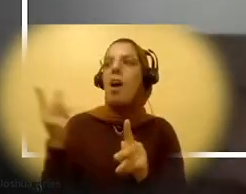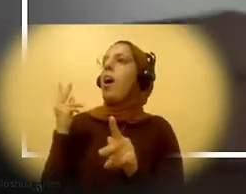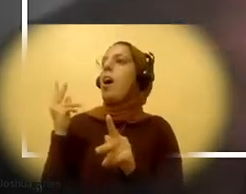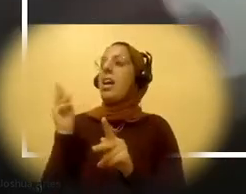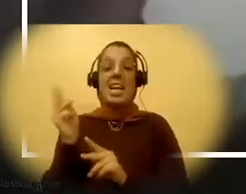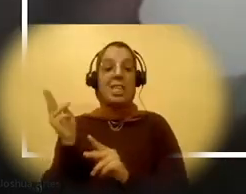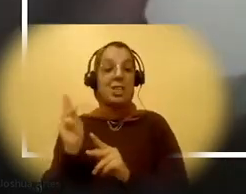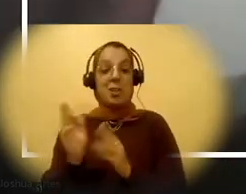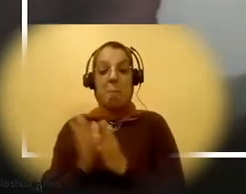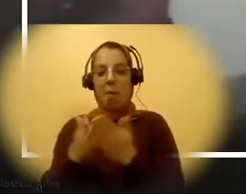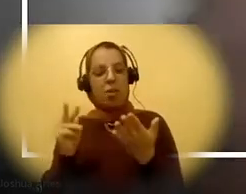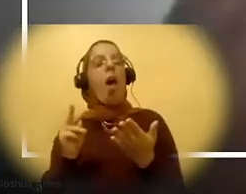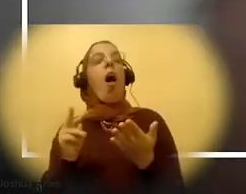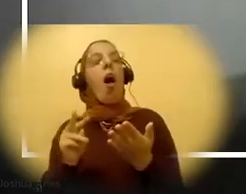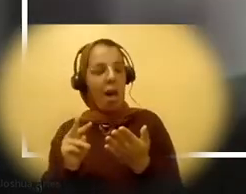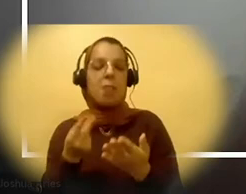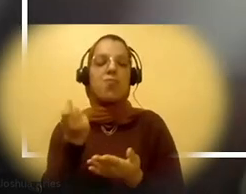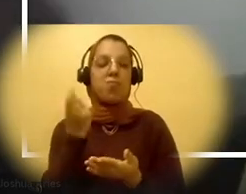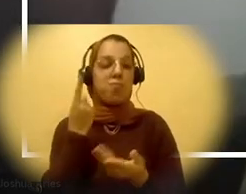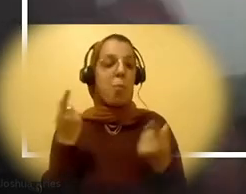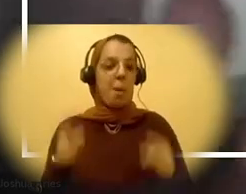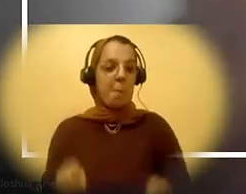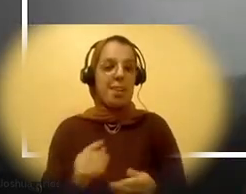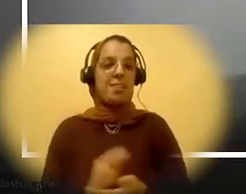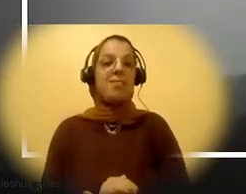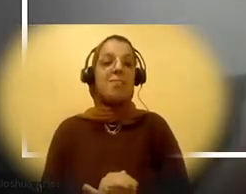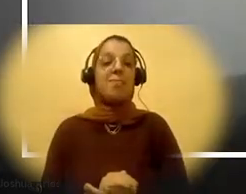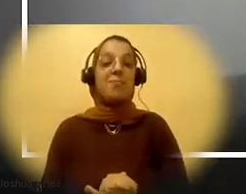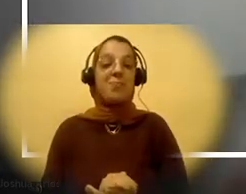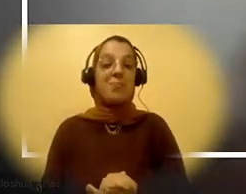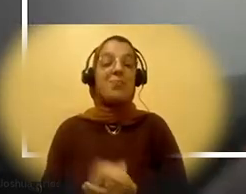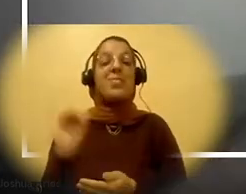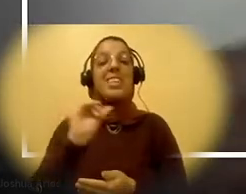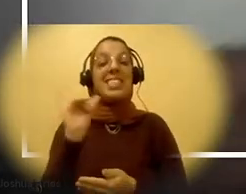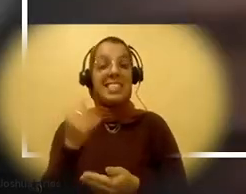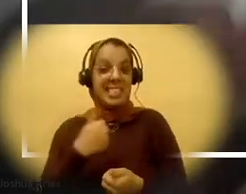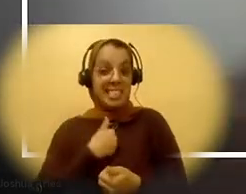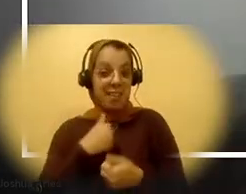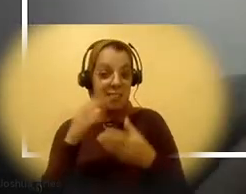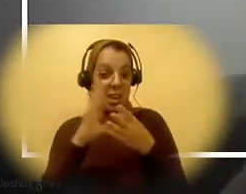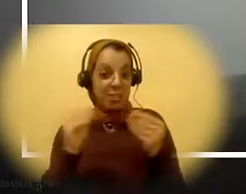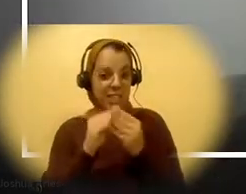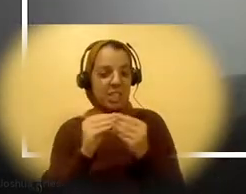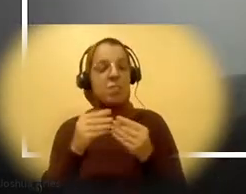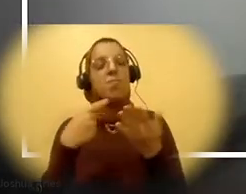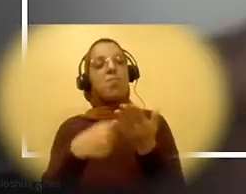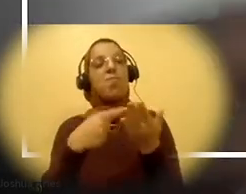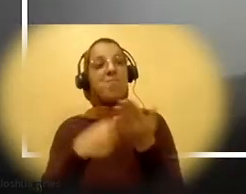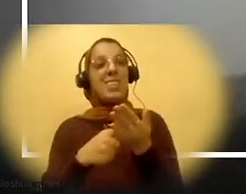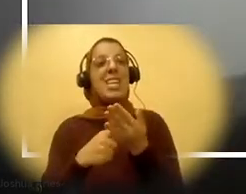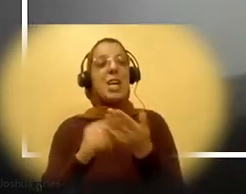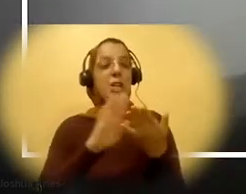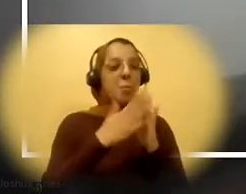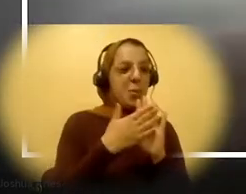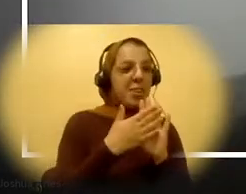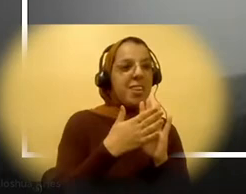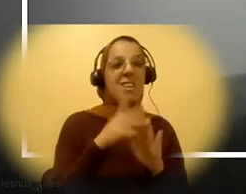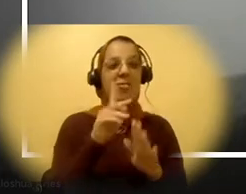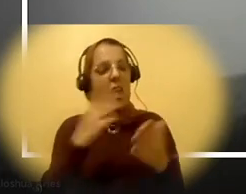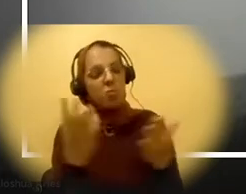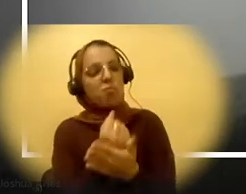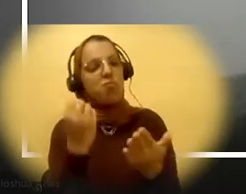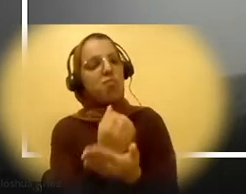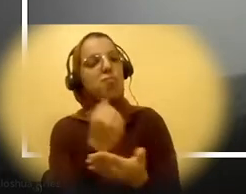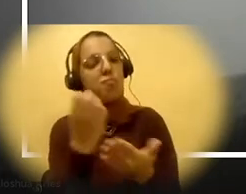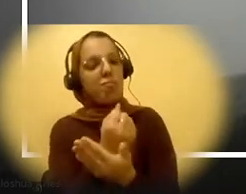And just showing, just using some self-narration again, just shows the resourcefulness of us as a community, as a group of filmmakers and artists and